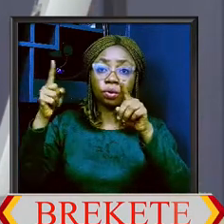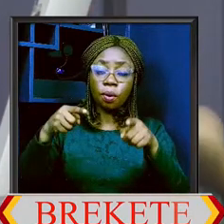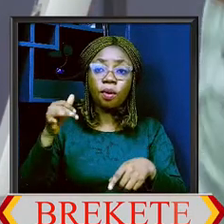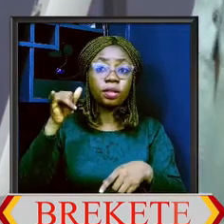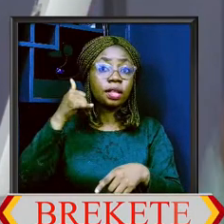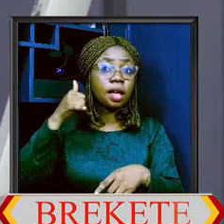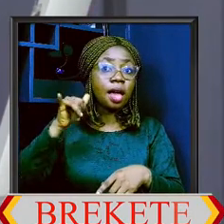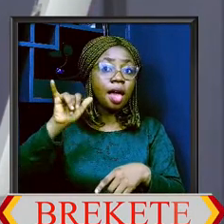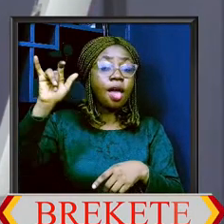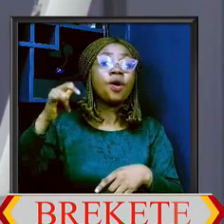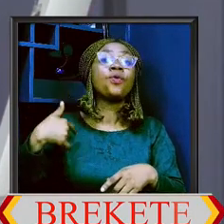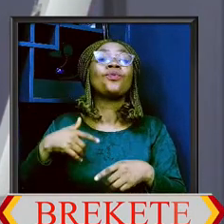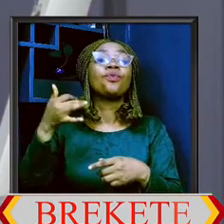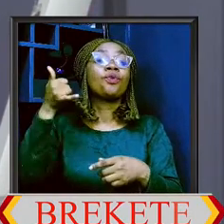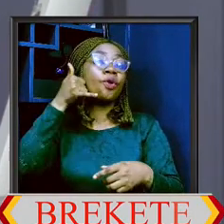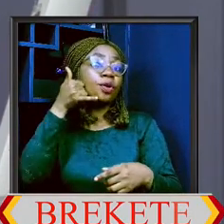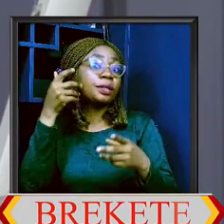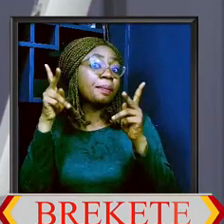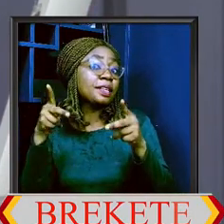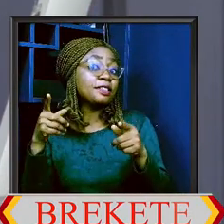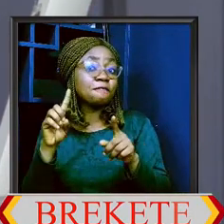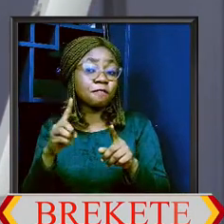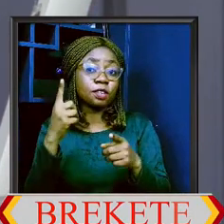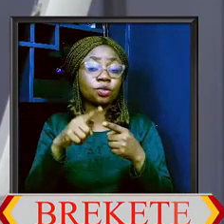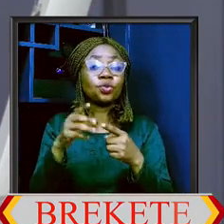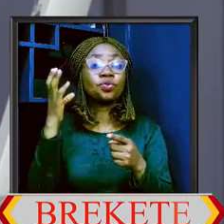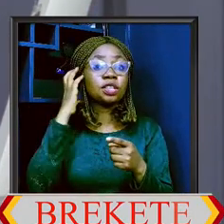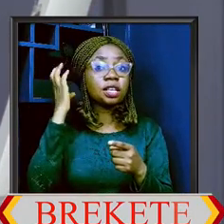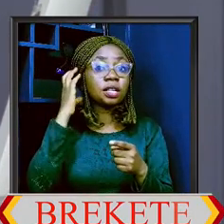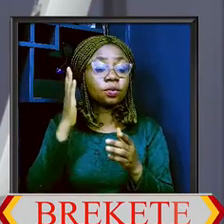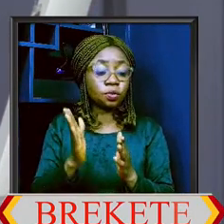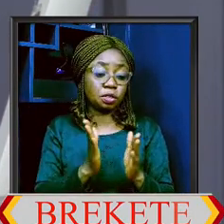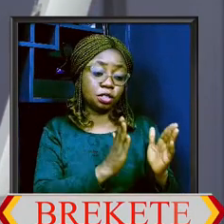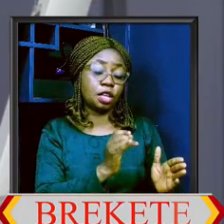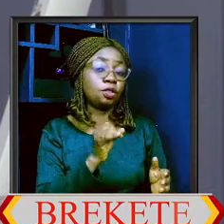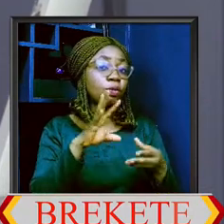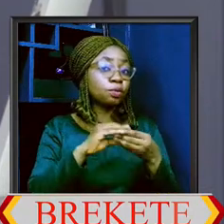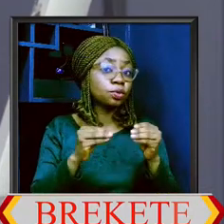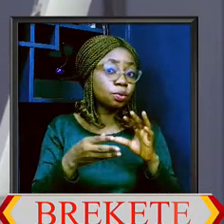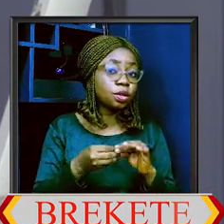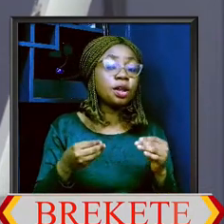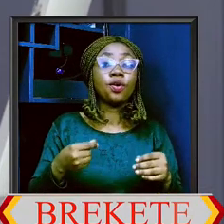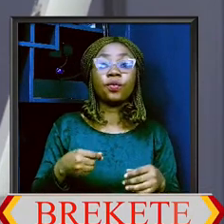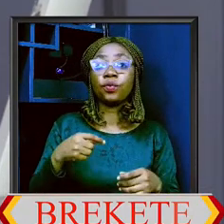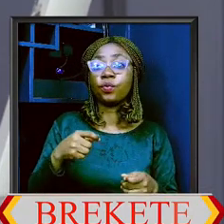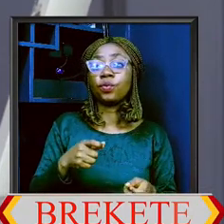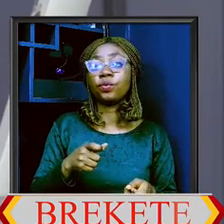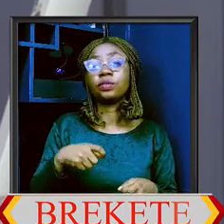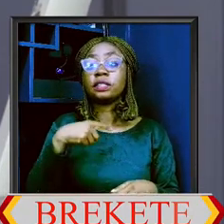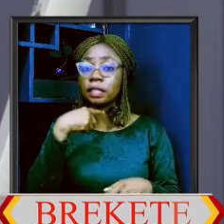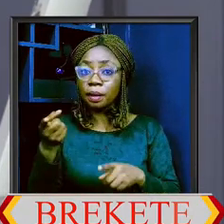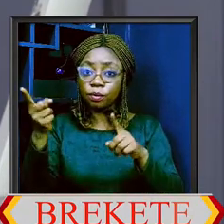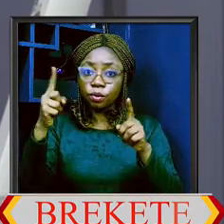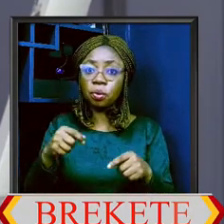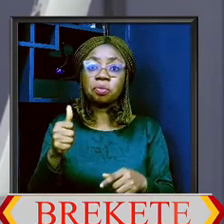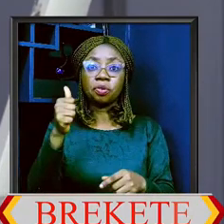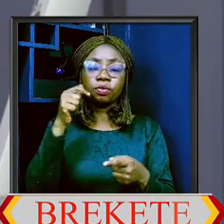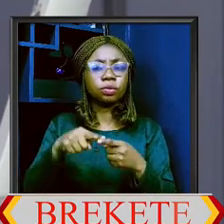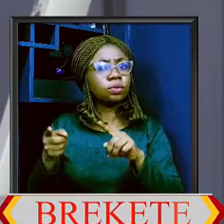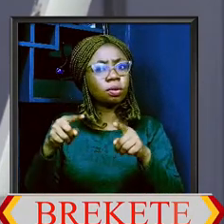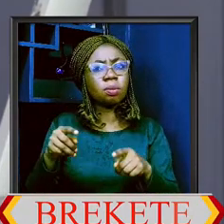respondent make we hear in own side of the story yes sir the respondent we give him appointment you know come we go kill